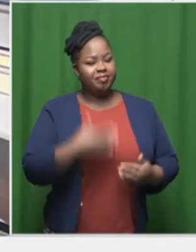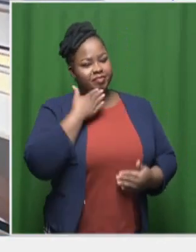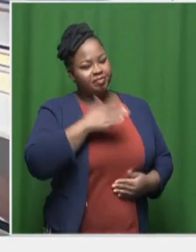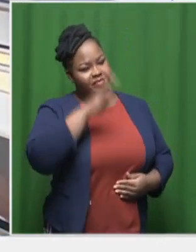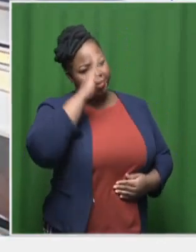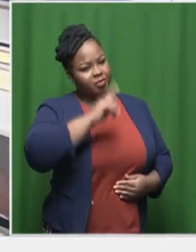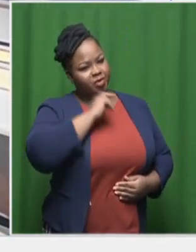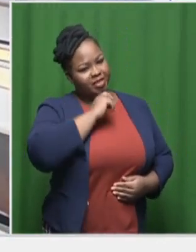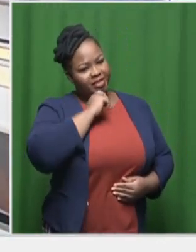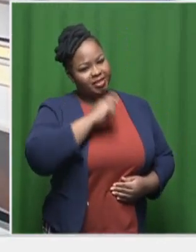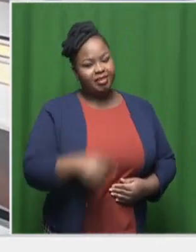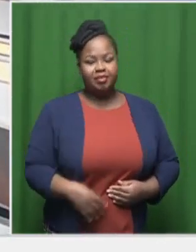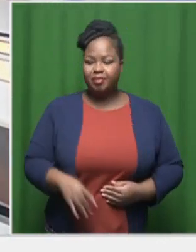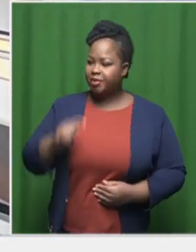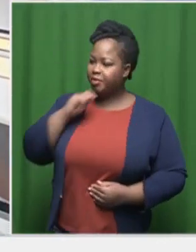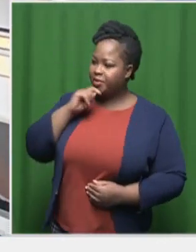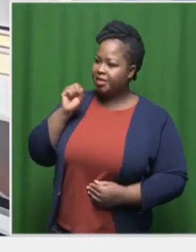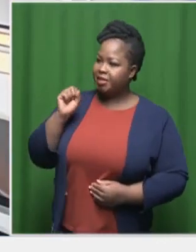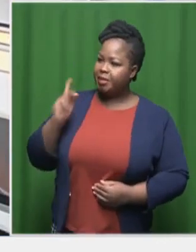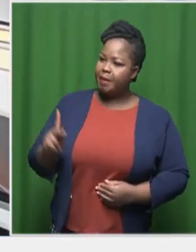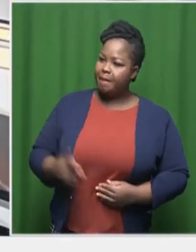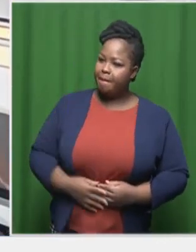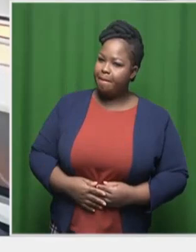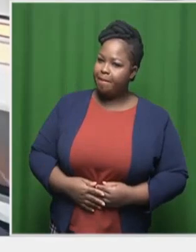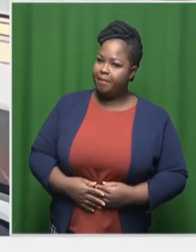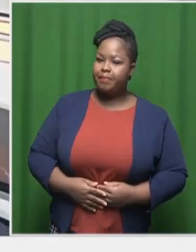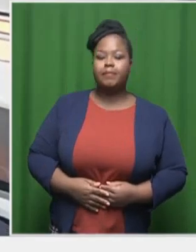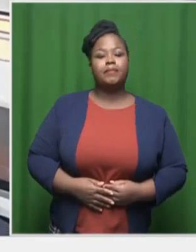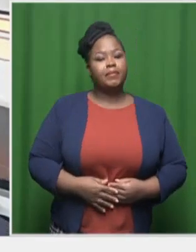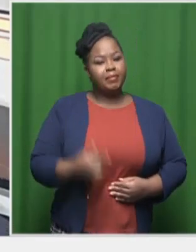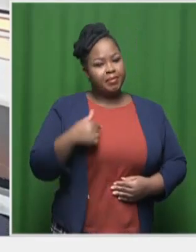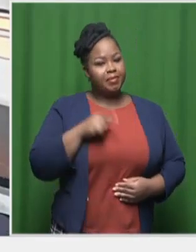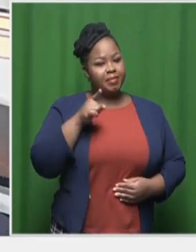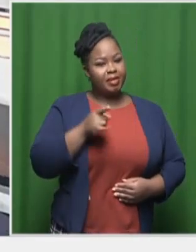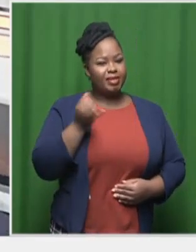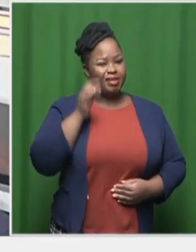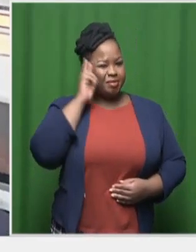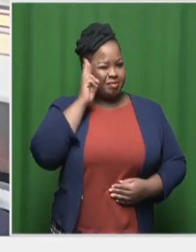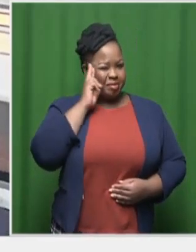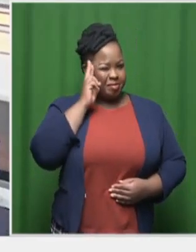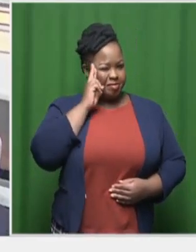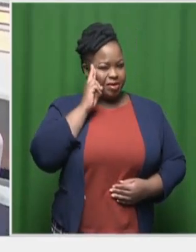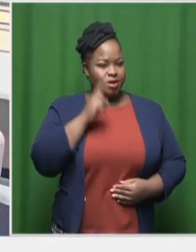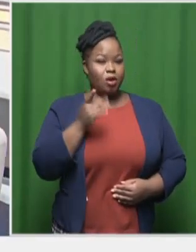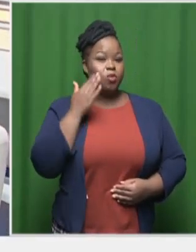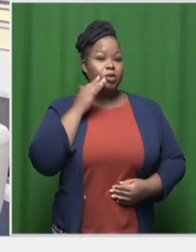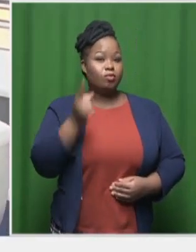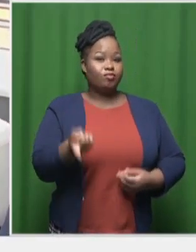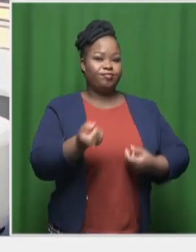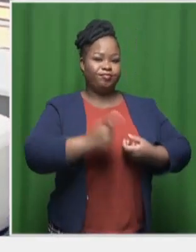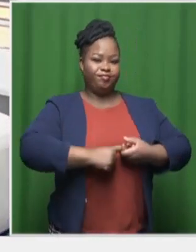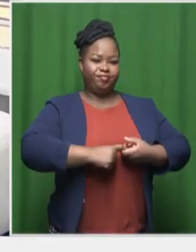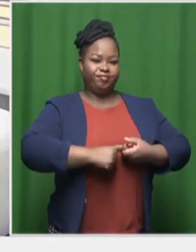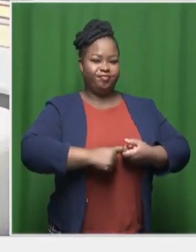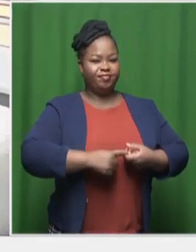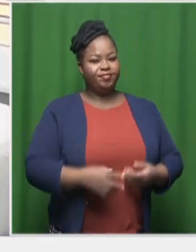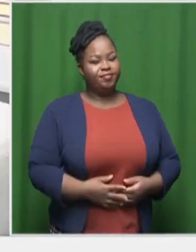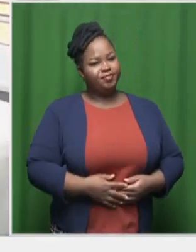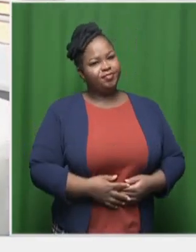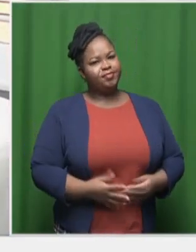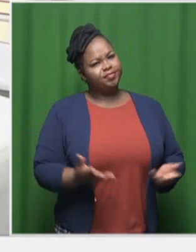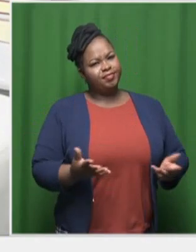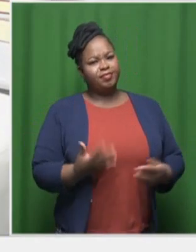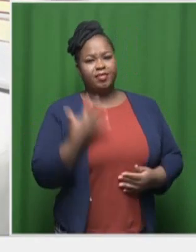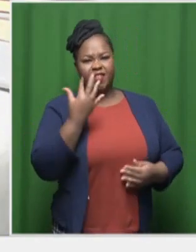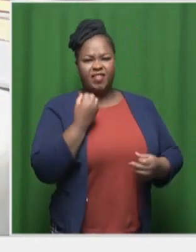Good morning. Good morning, SK. Thank you for having me. I still remember the day when you joined us, but you know,